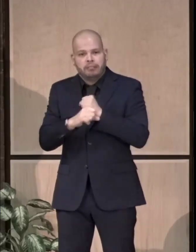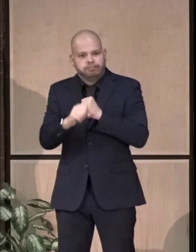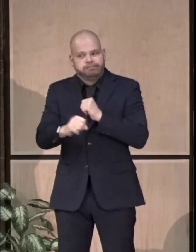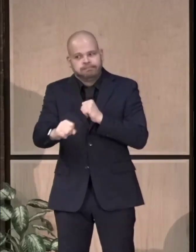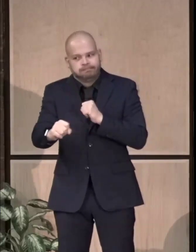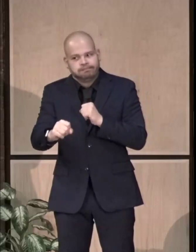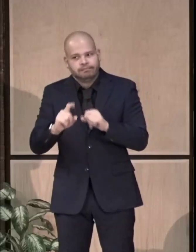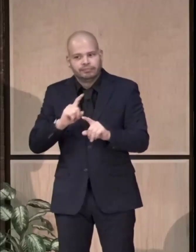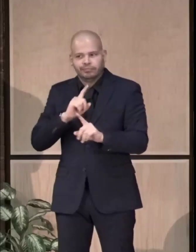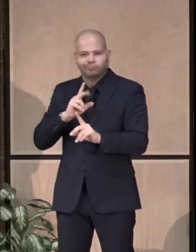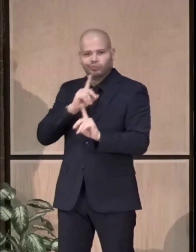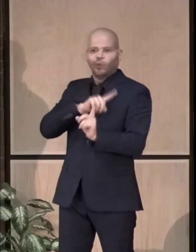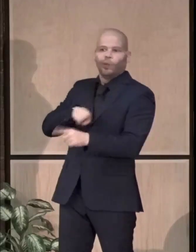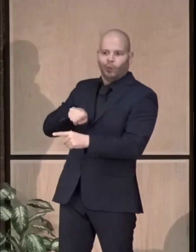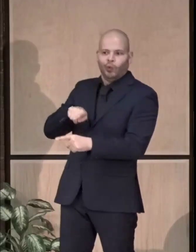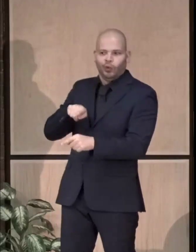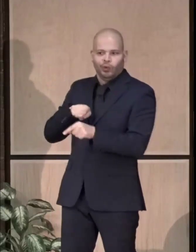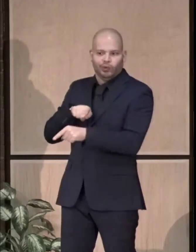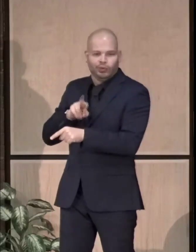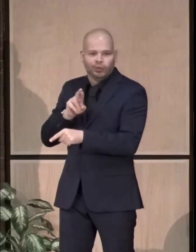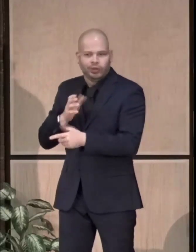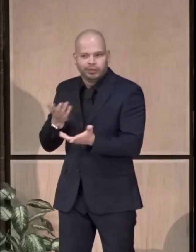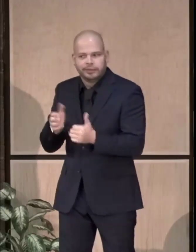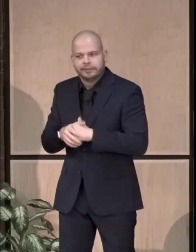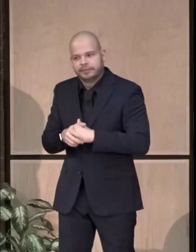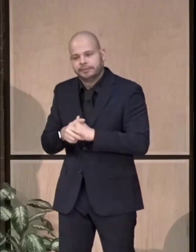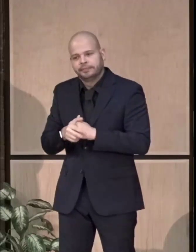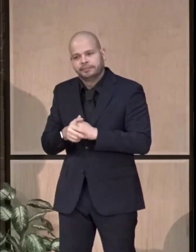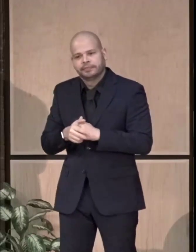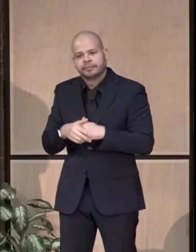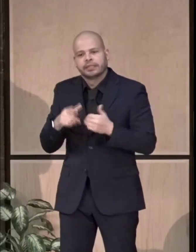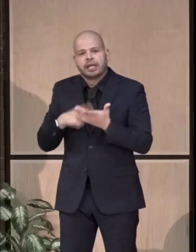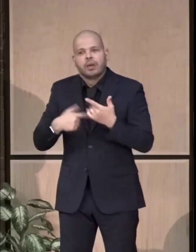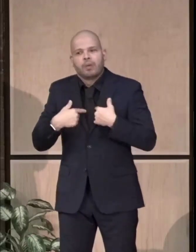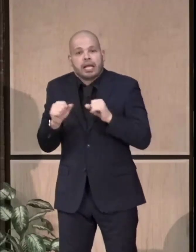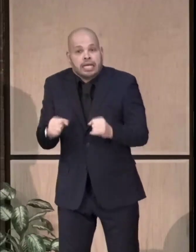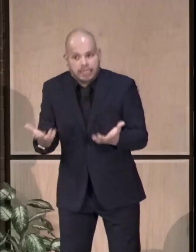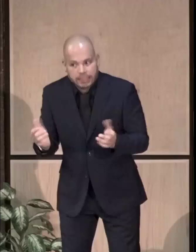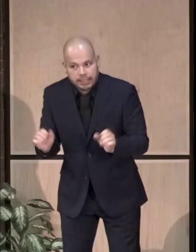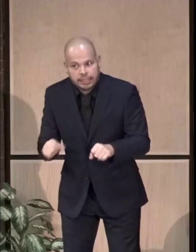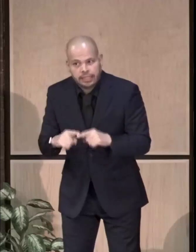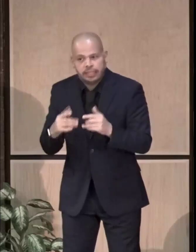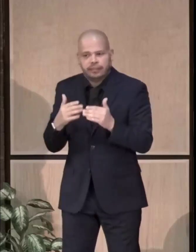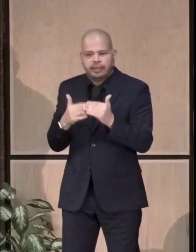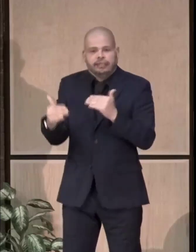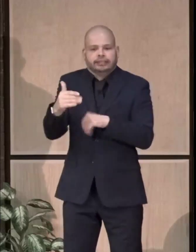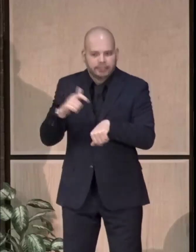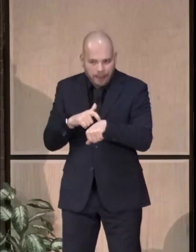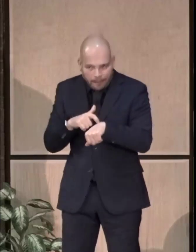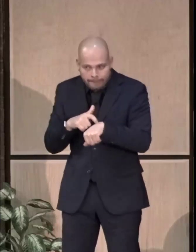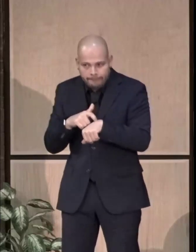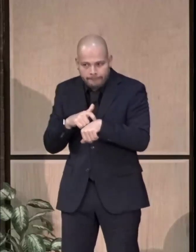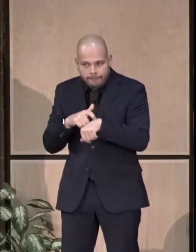be, which is possible. You just need to do it ahead of time so that he is covered on orders at that